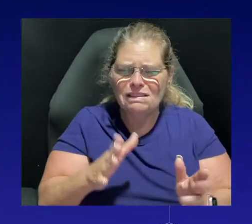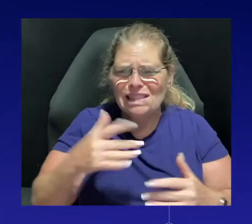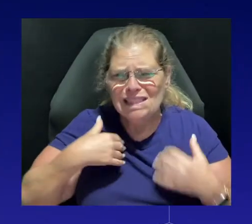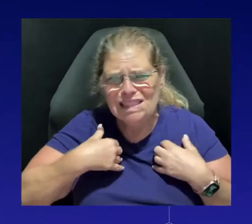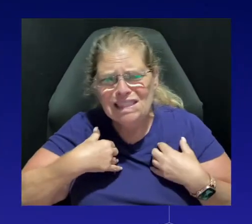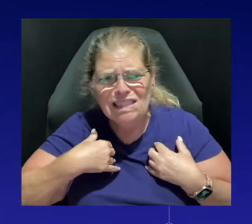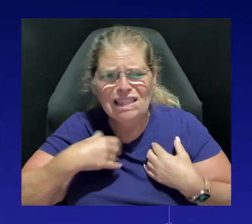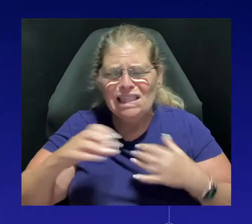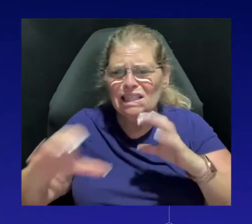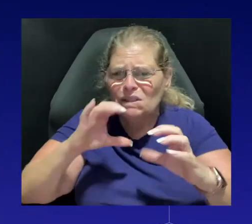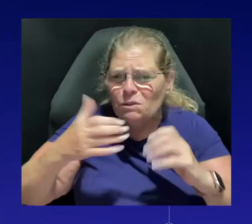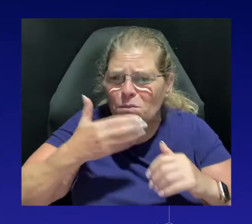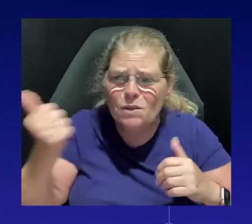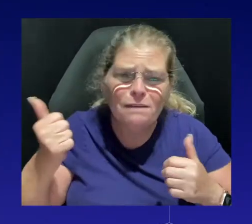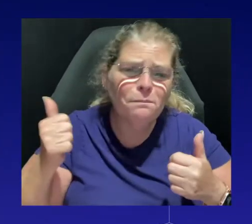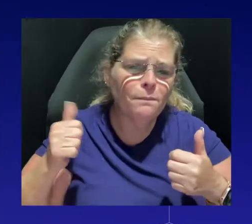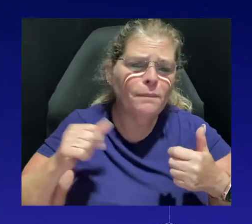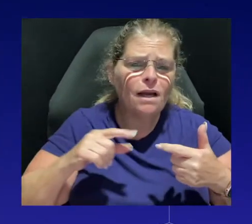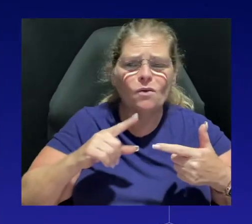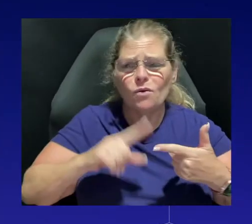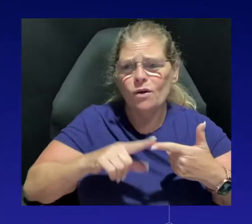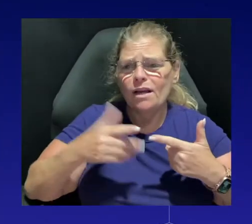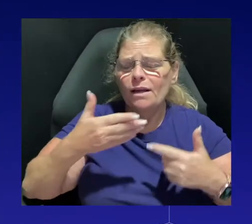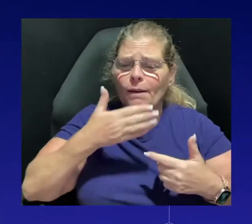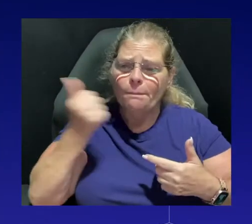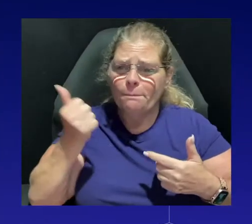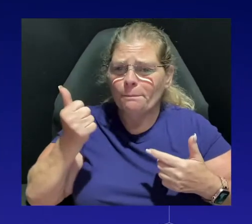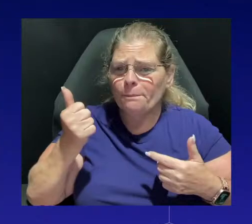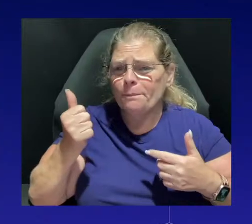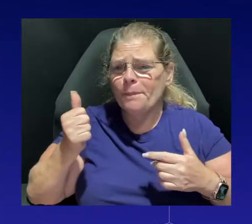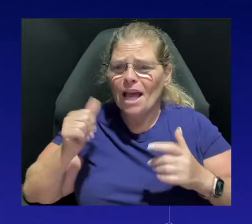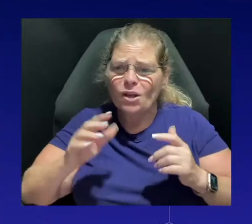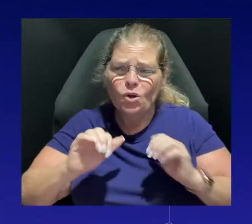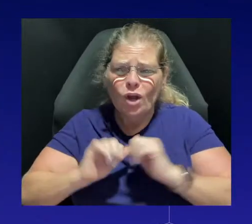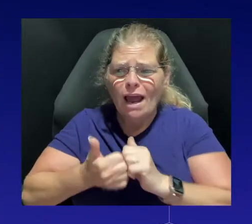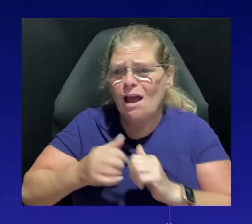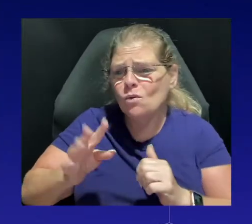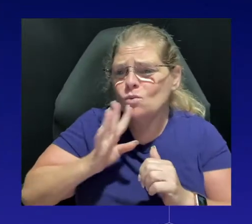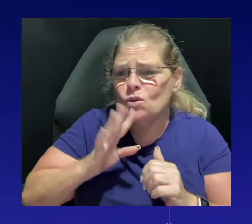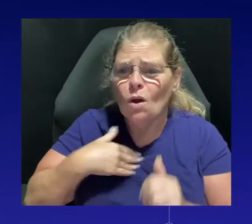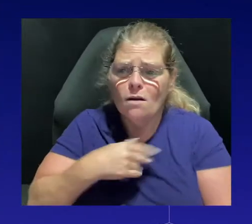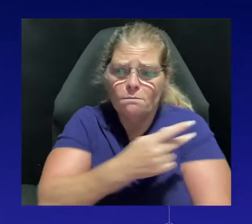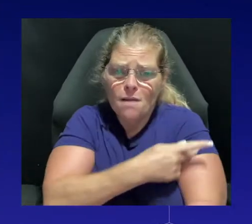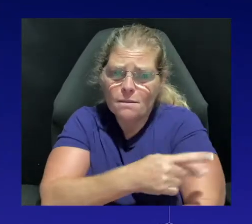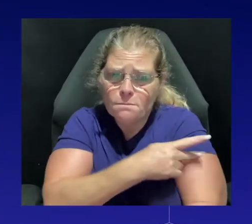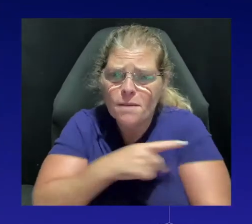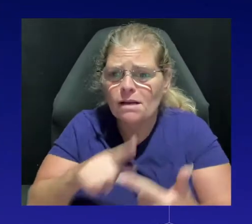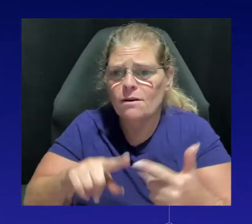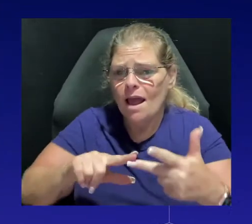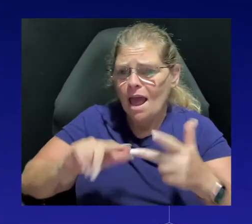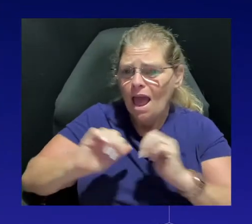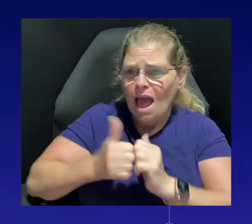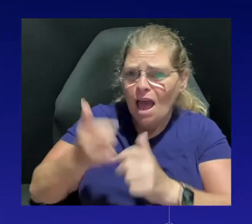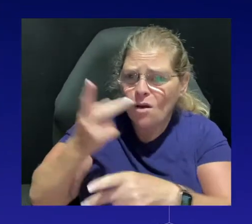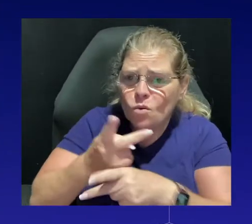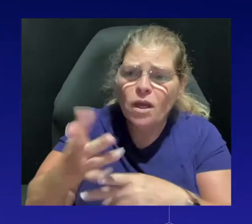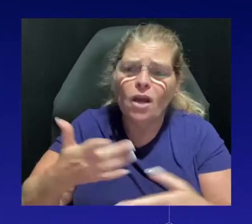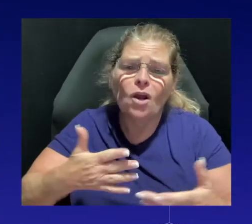communicate better. I've got to be a better clinician, how I talk to my patients and how I care for them, show